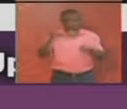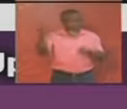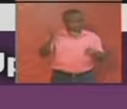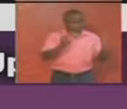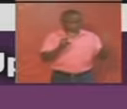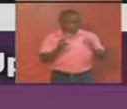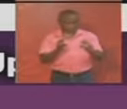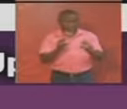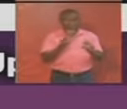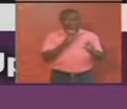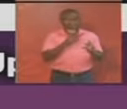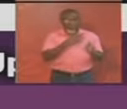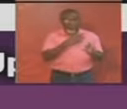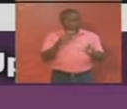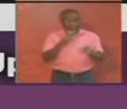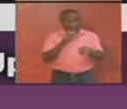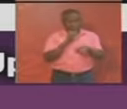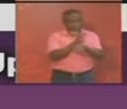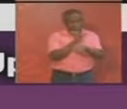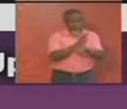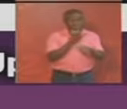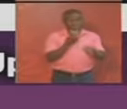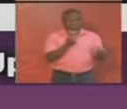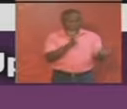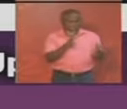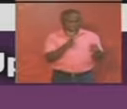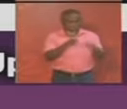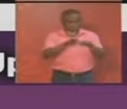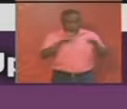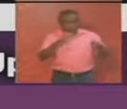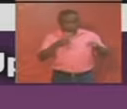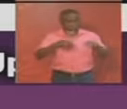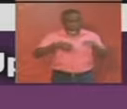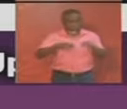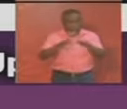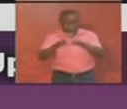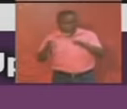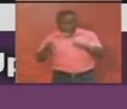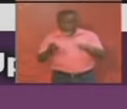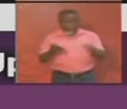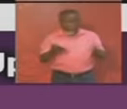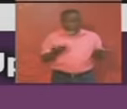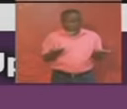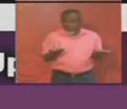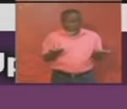in, and also from the business aspect, how the borders could be managed. Thanks.